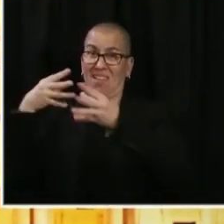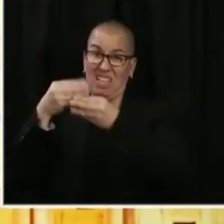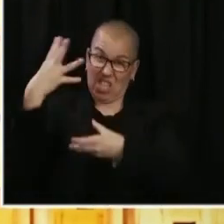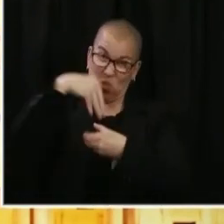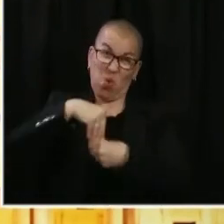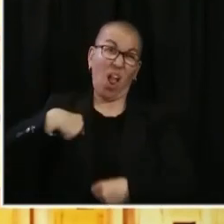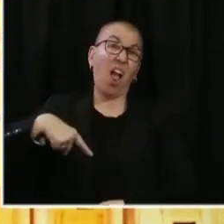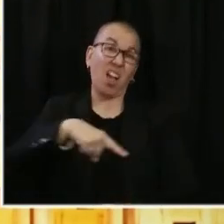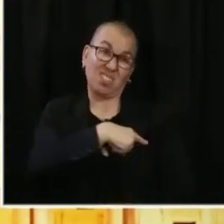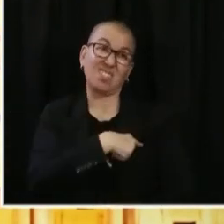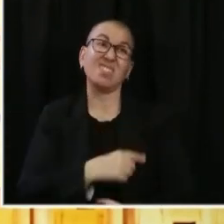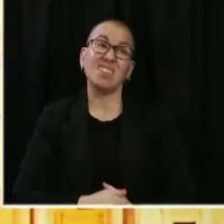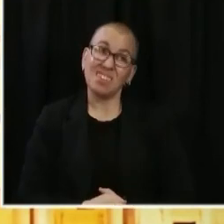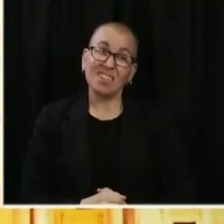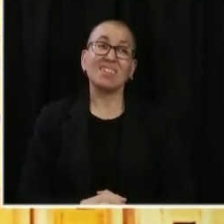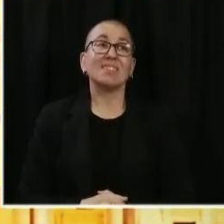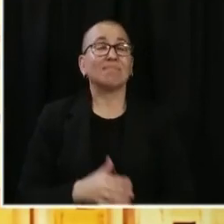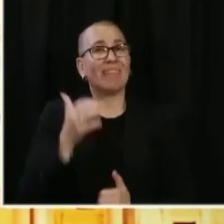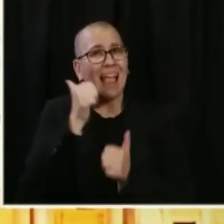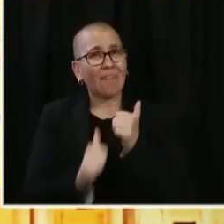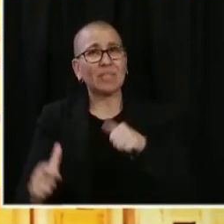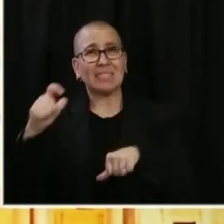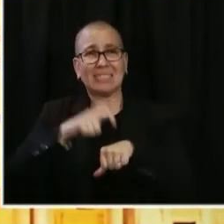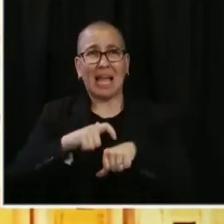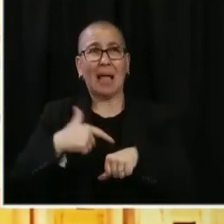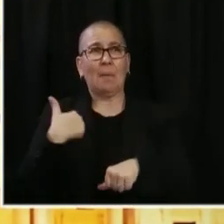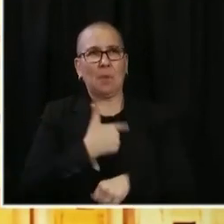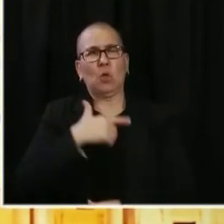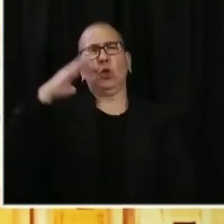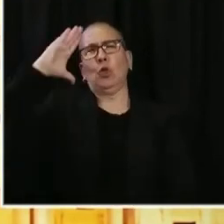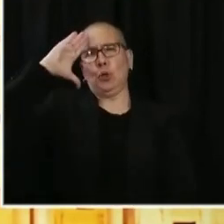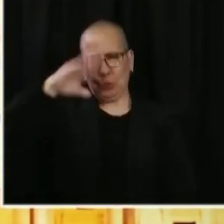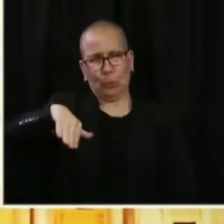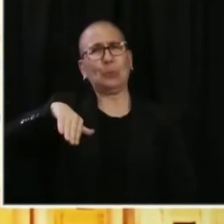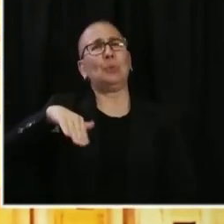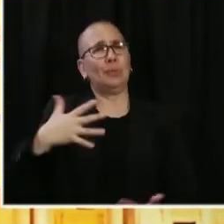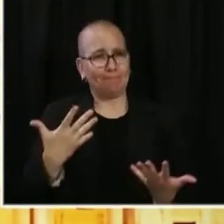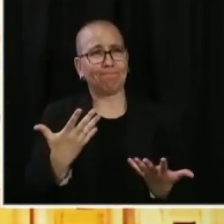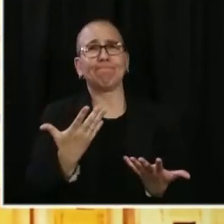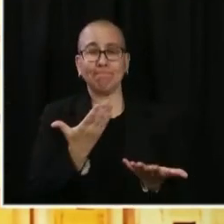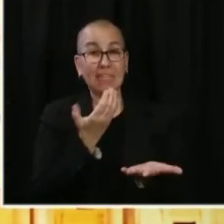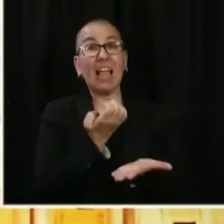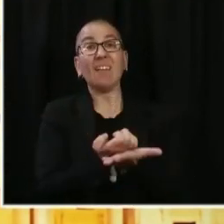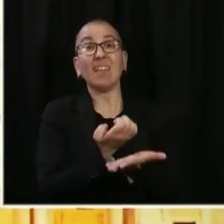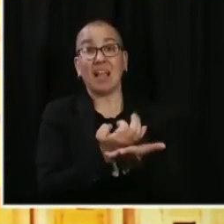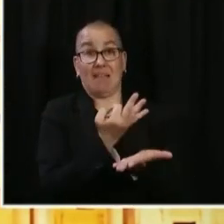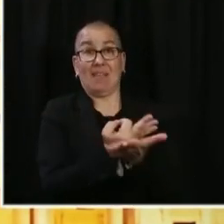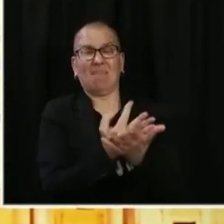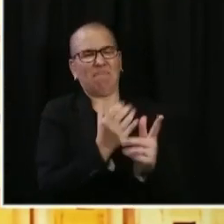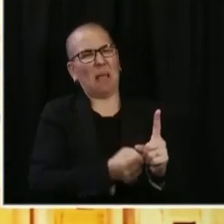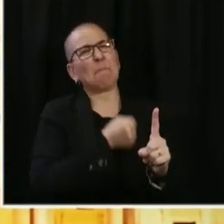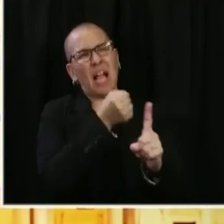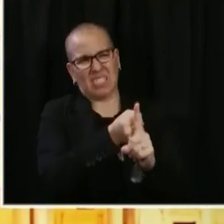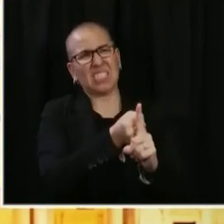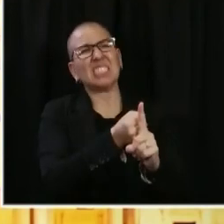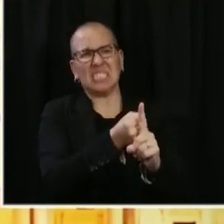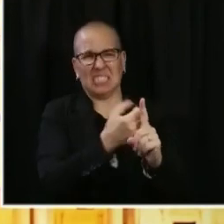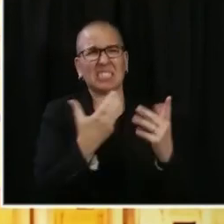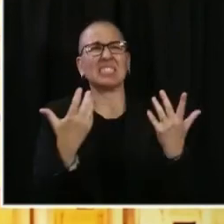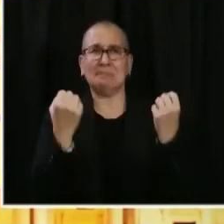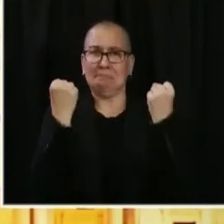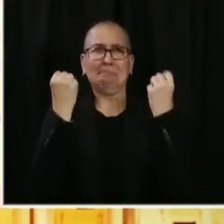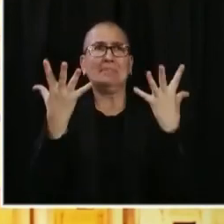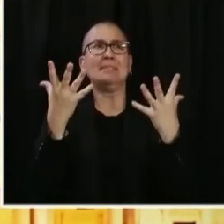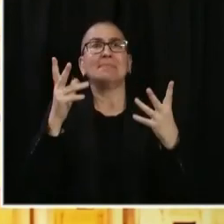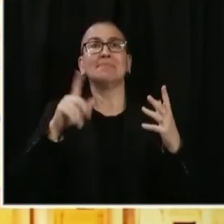each turn, we've tried to ease the economic impact of the virus with unemployment payment, business loans, and income and food supports.